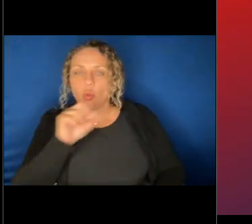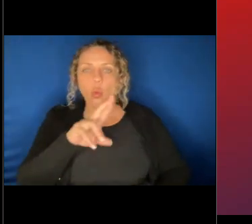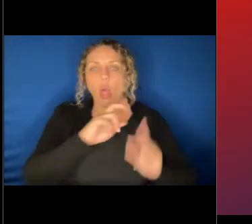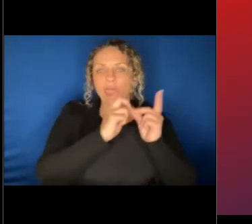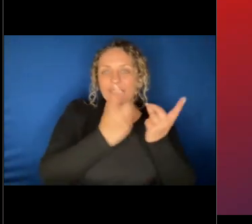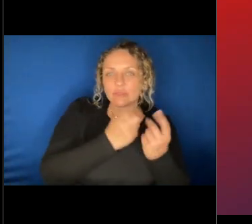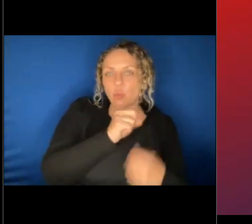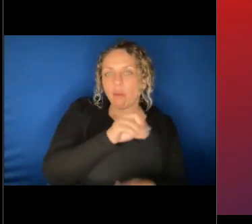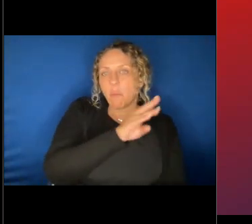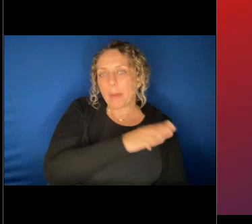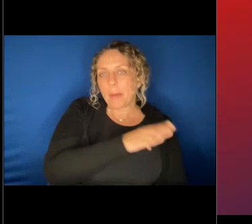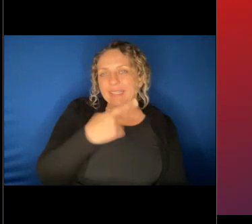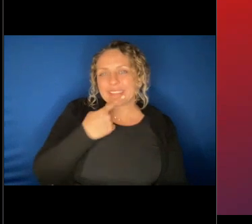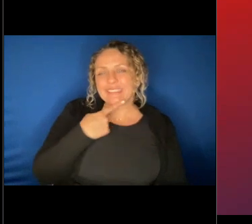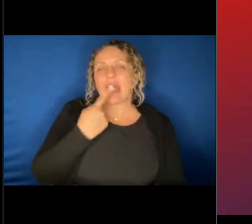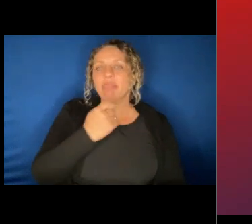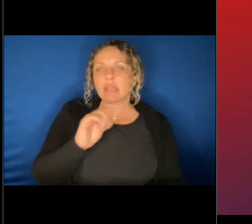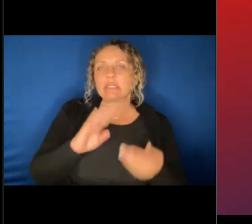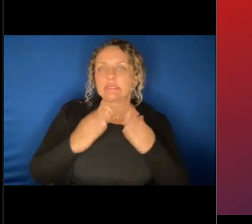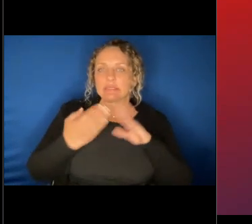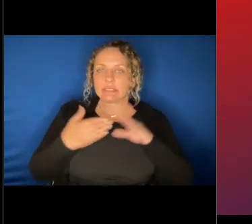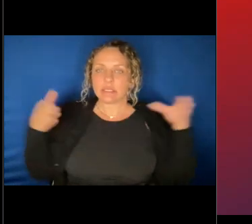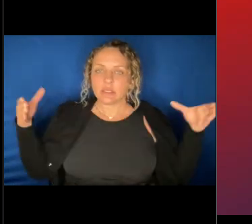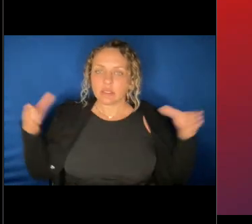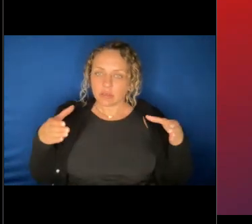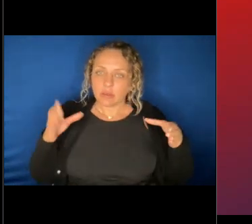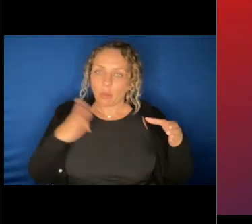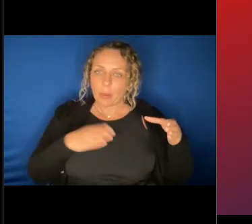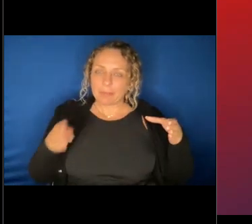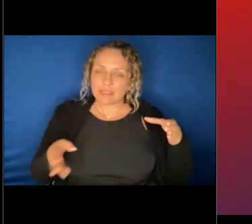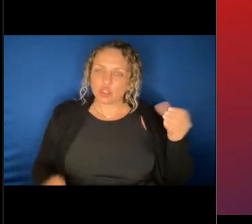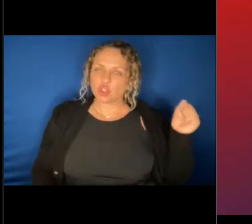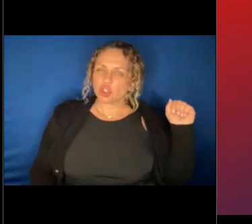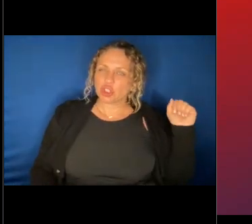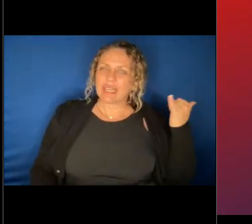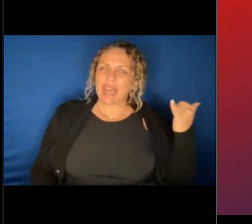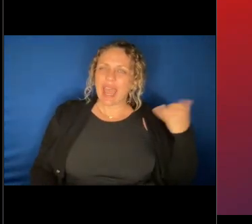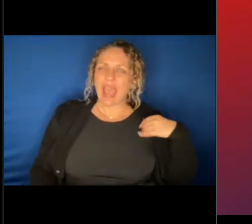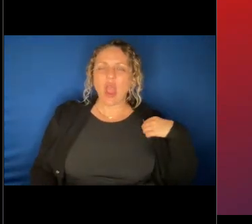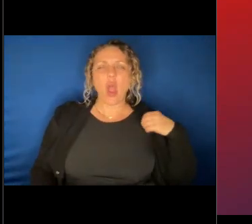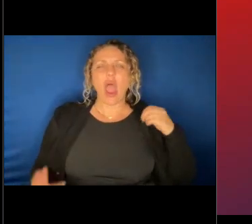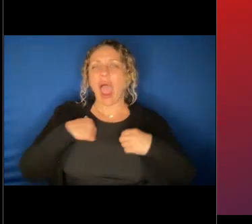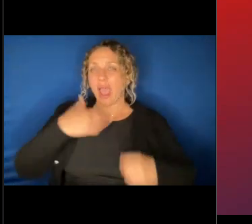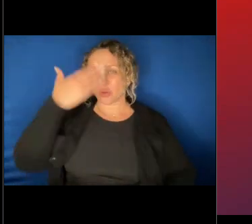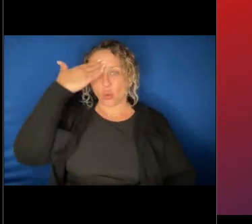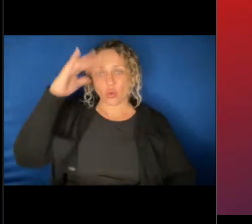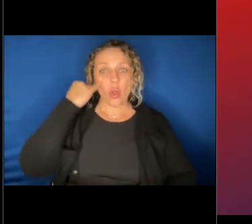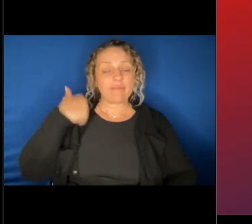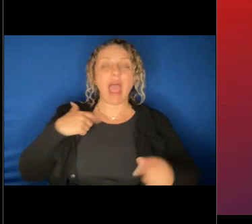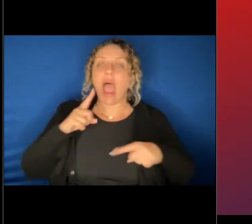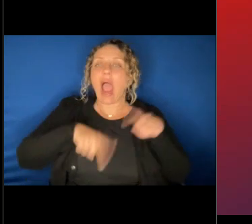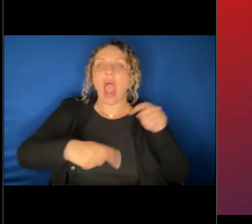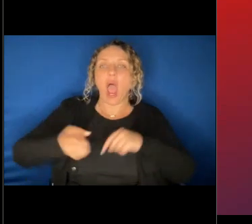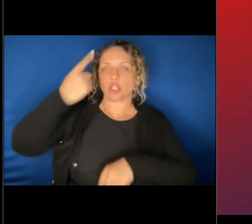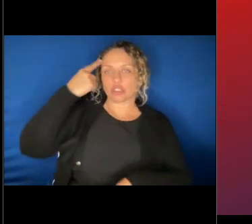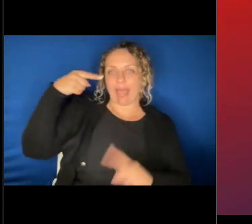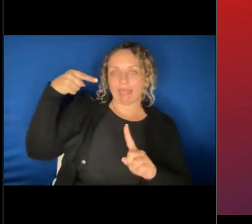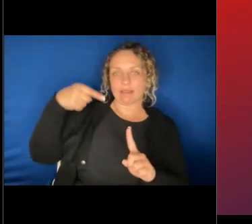of Boynton Beach. It says the city of Boynton Beach. Now, I don't know, because I can't understand